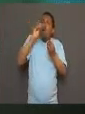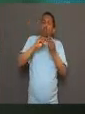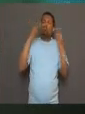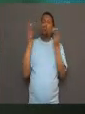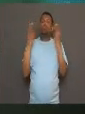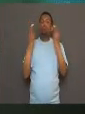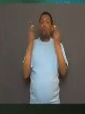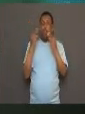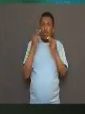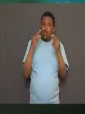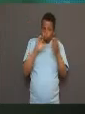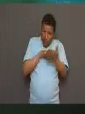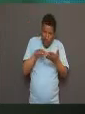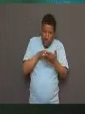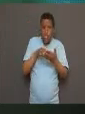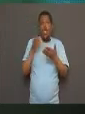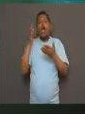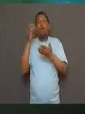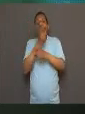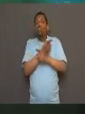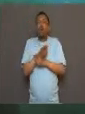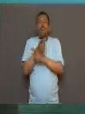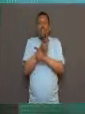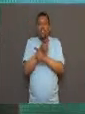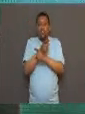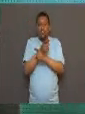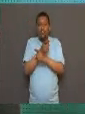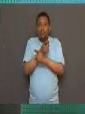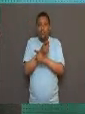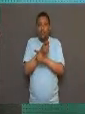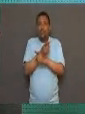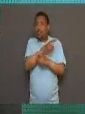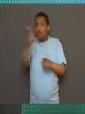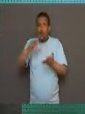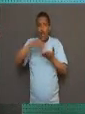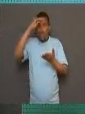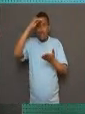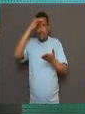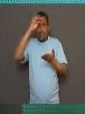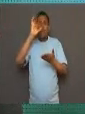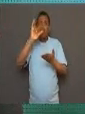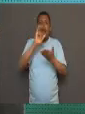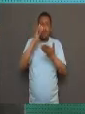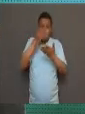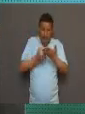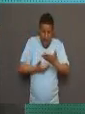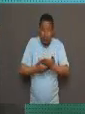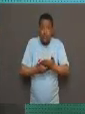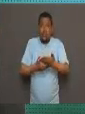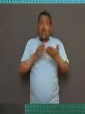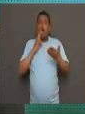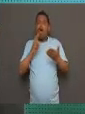useful in the study of geography. You learned that maps